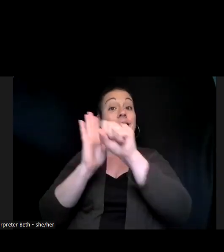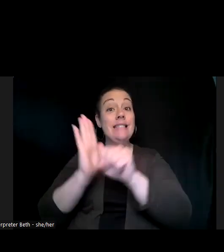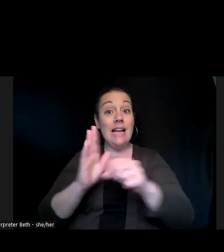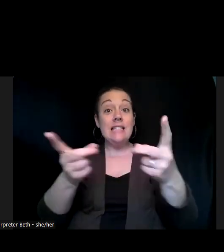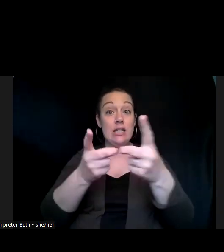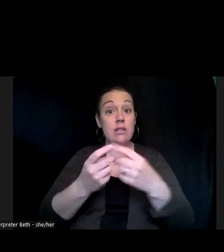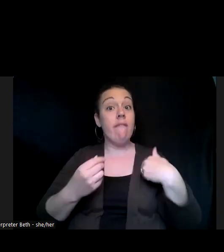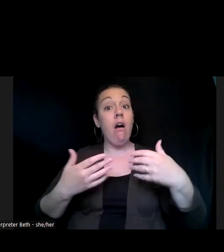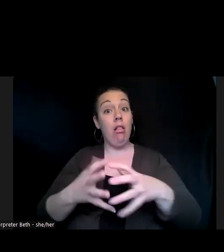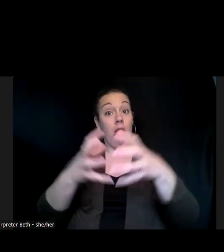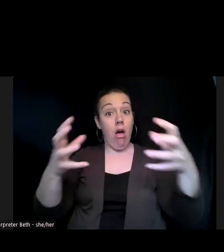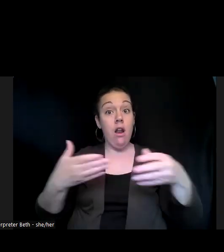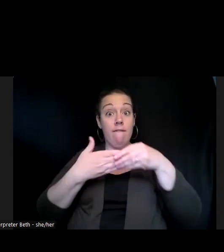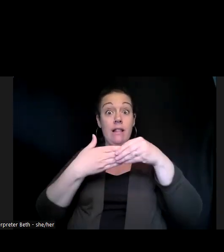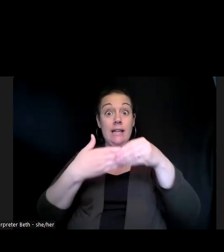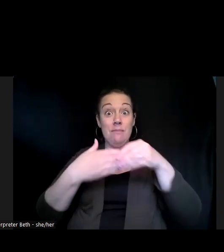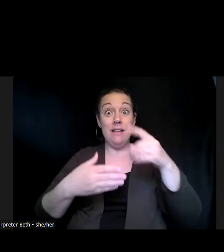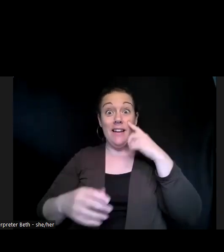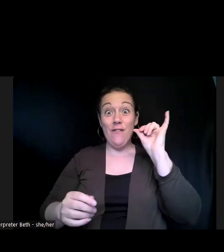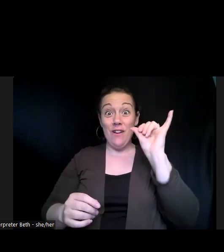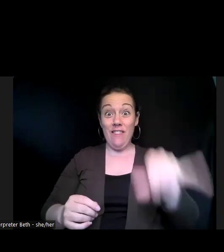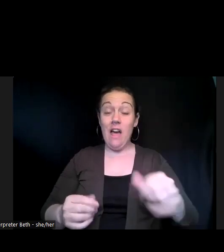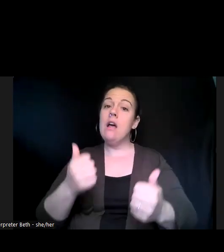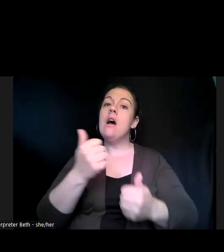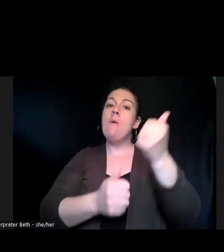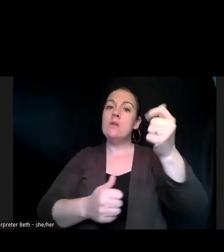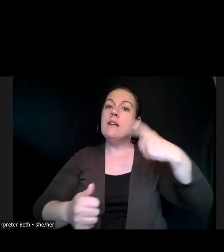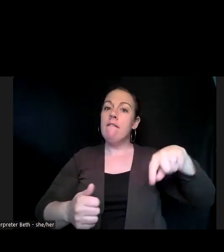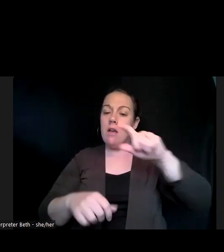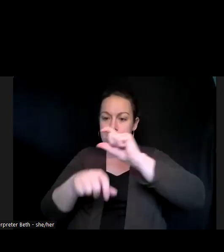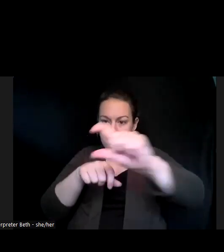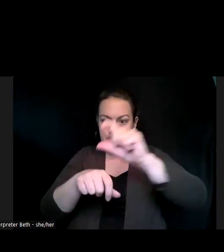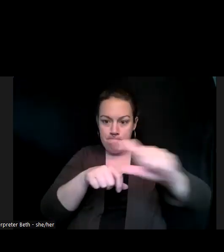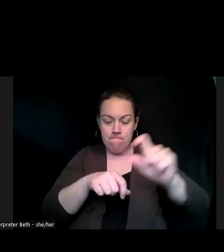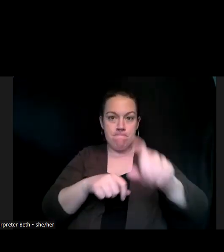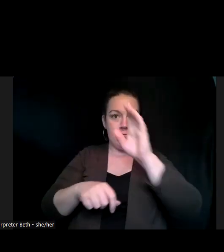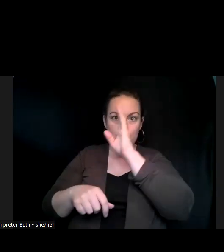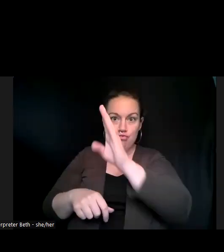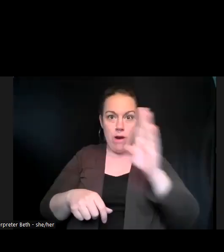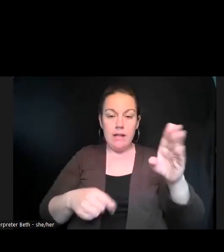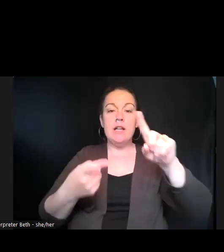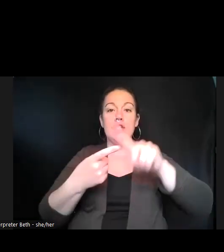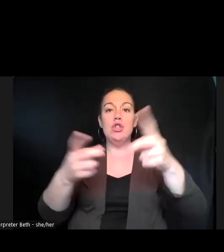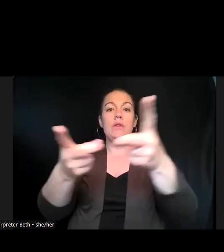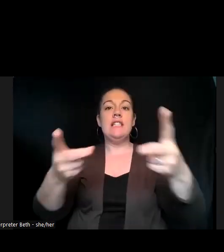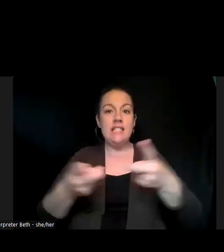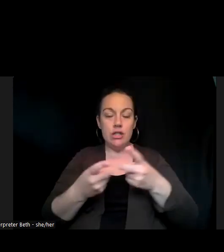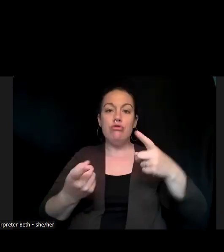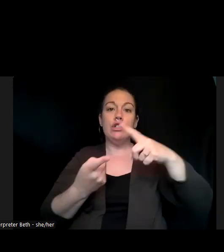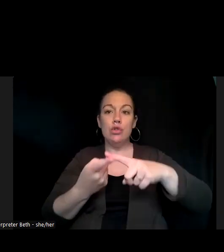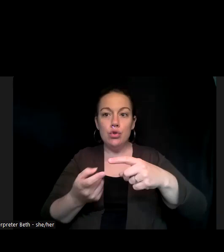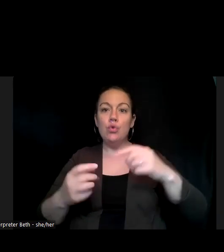flexibility in how they can spend that money. Most of it went directly to districts for them to be addressing the needs of